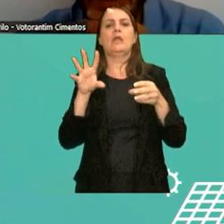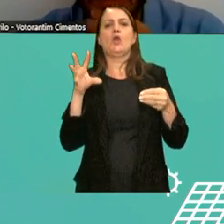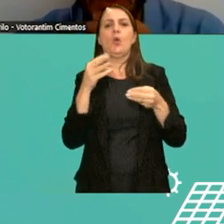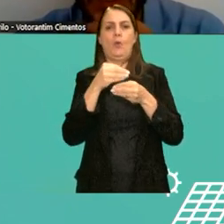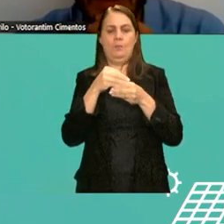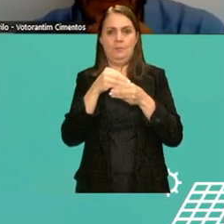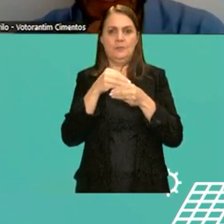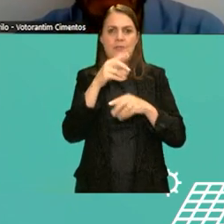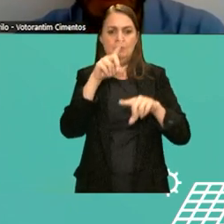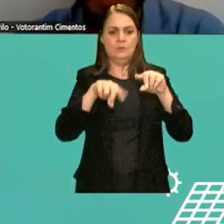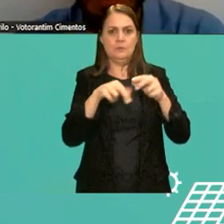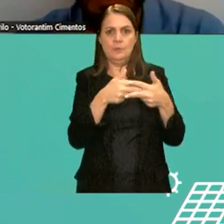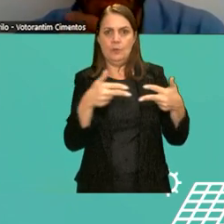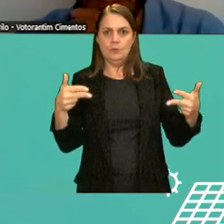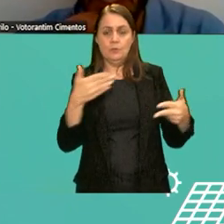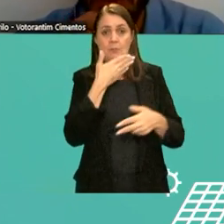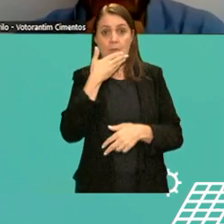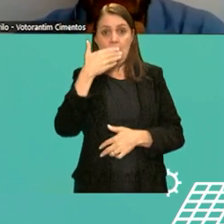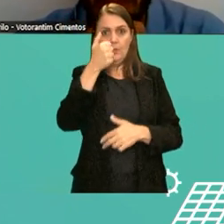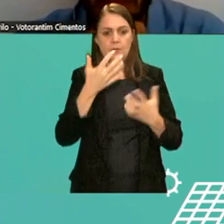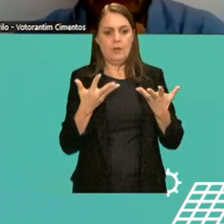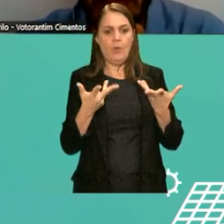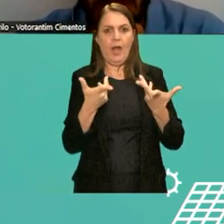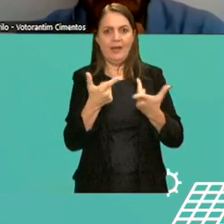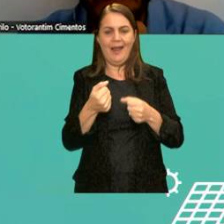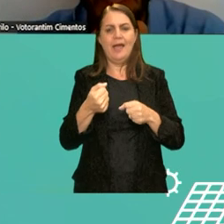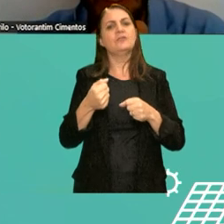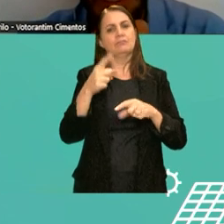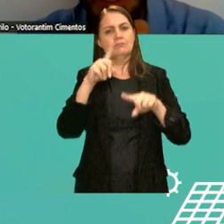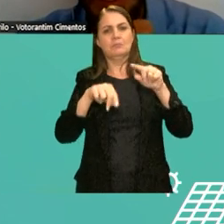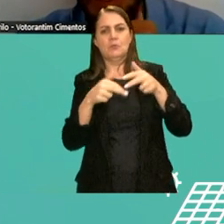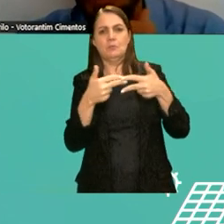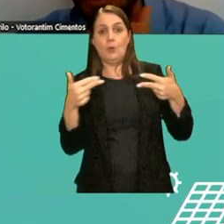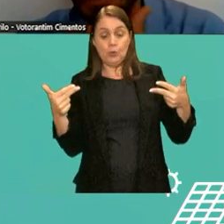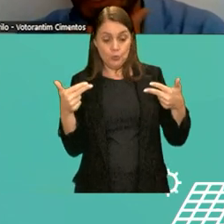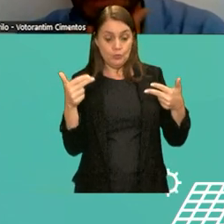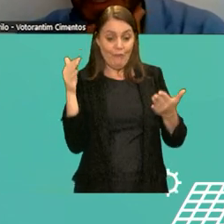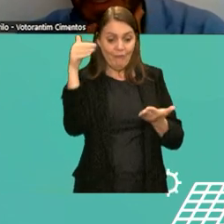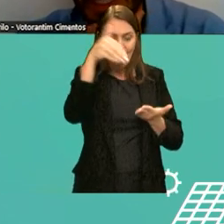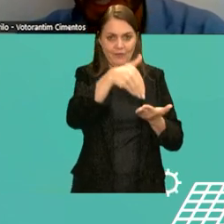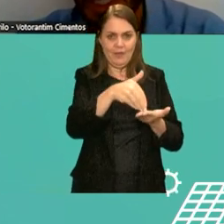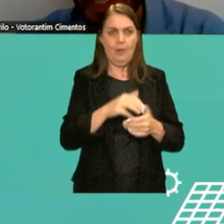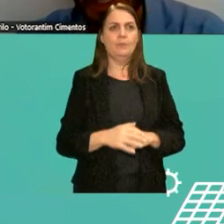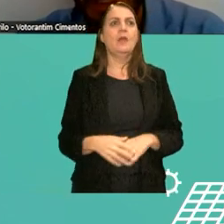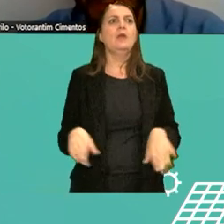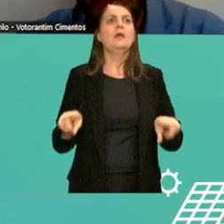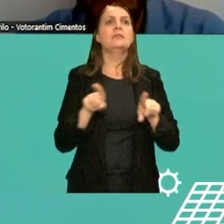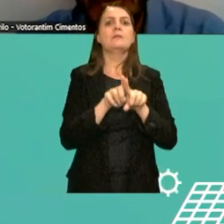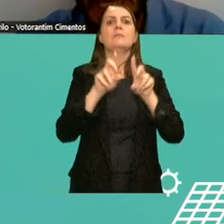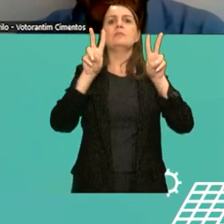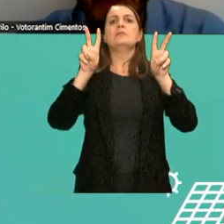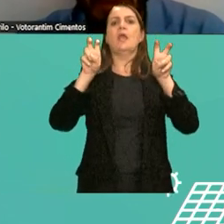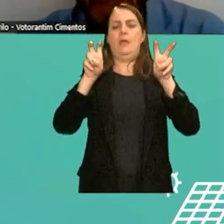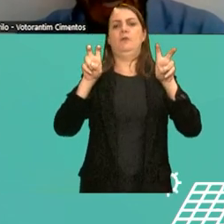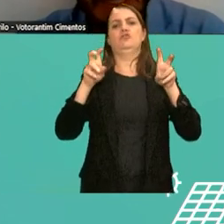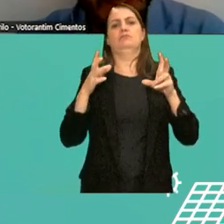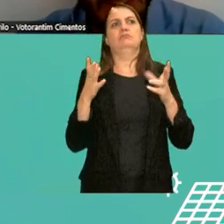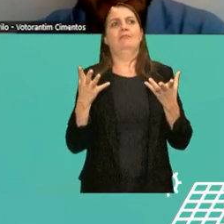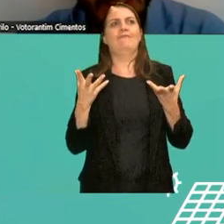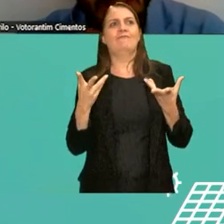raw matter input, trying to improve the final outcome. And in terms of electrical and